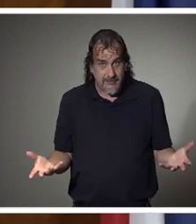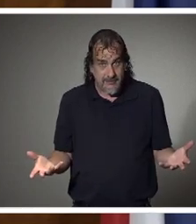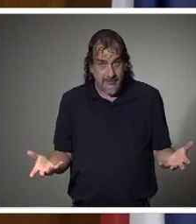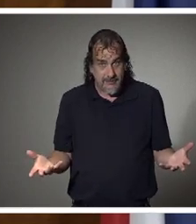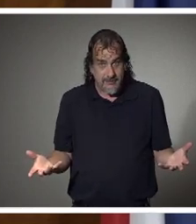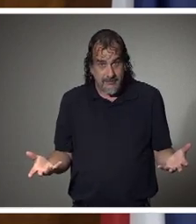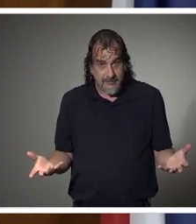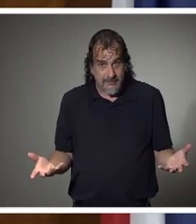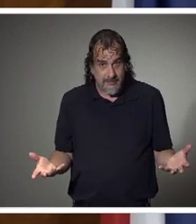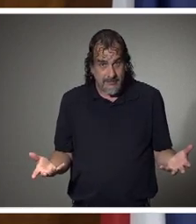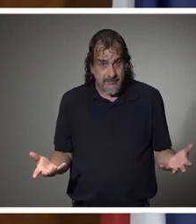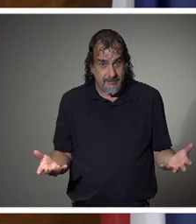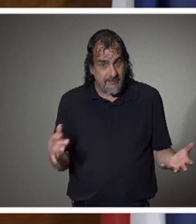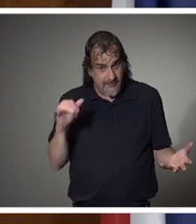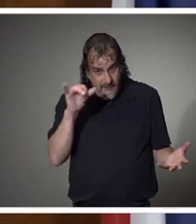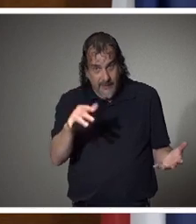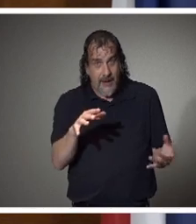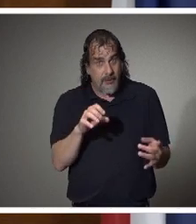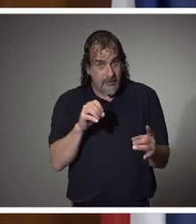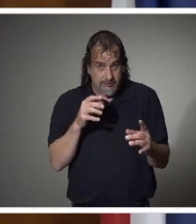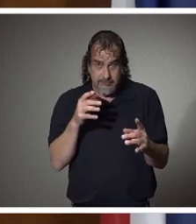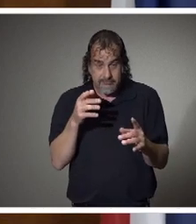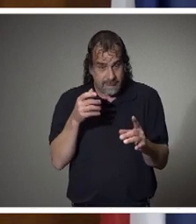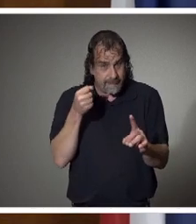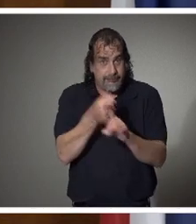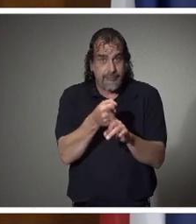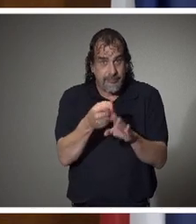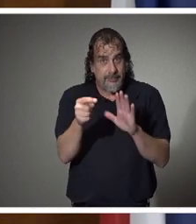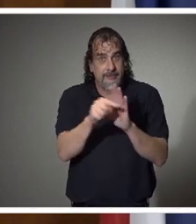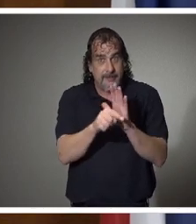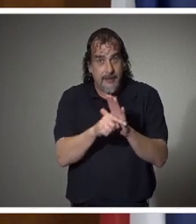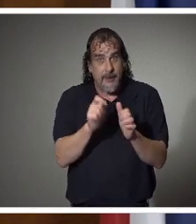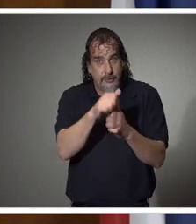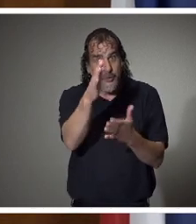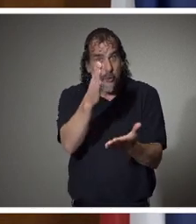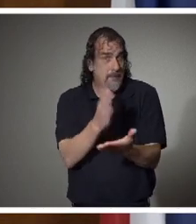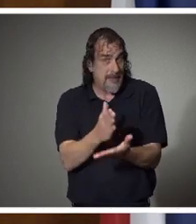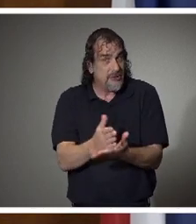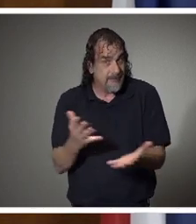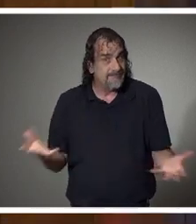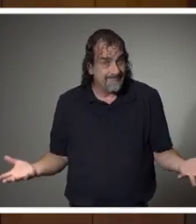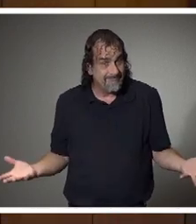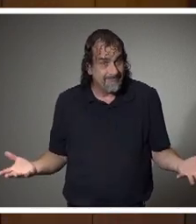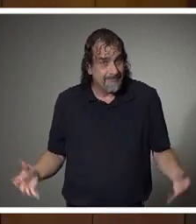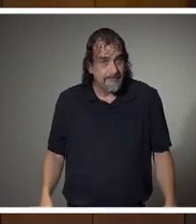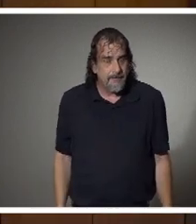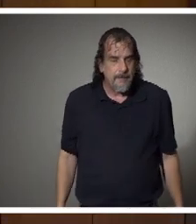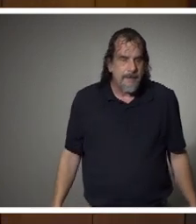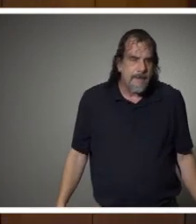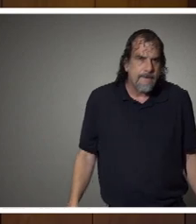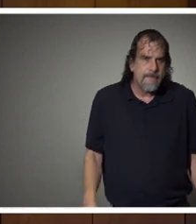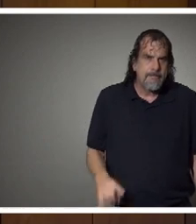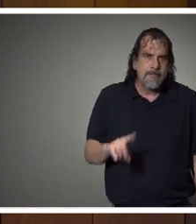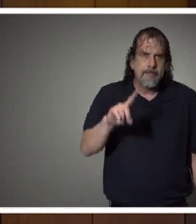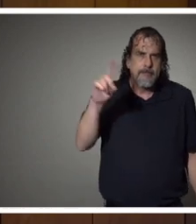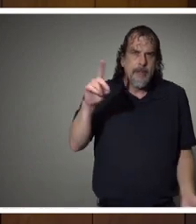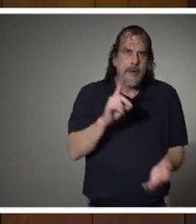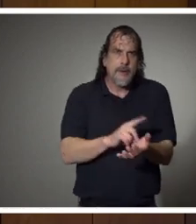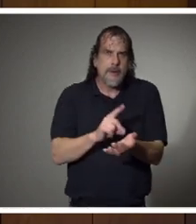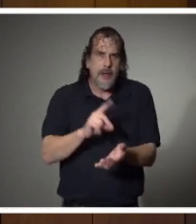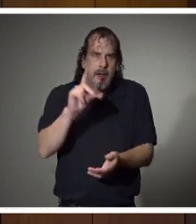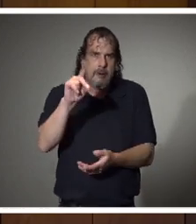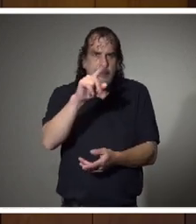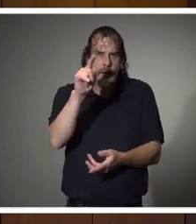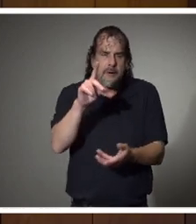sales, that does have consequences to each municipality. So, Ross? We heard Dr. Dobbs talking about the